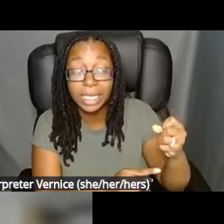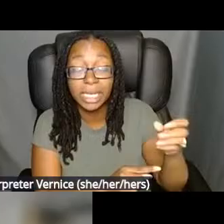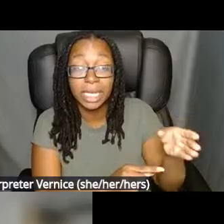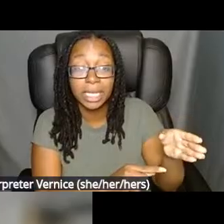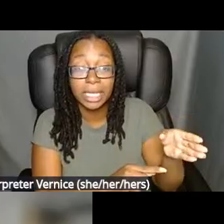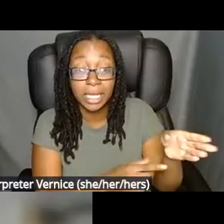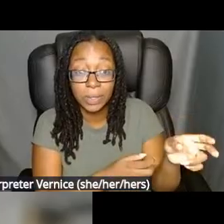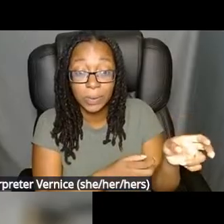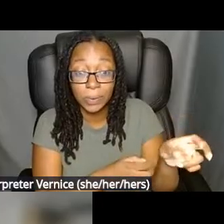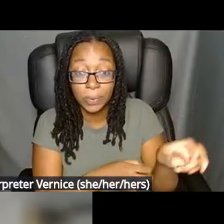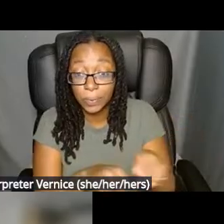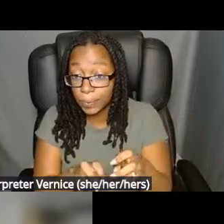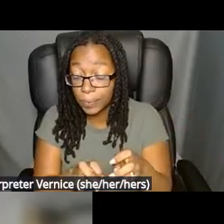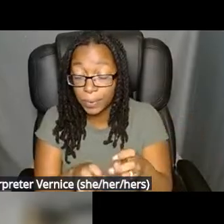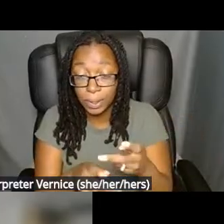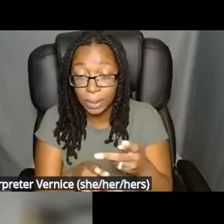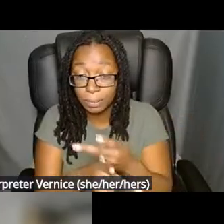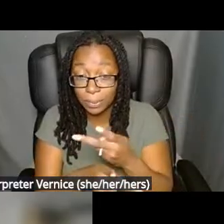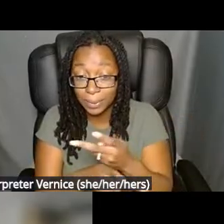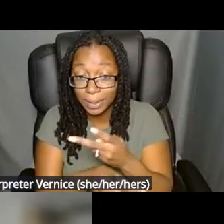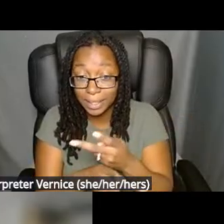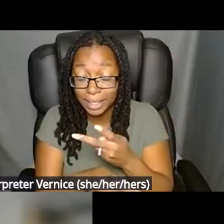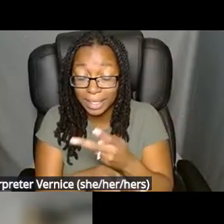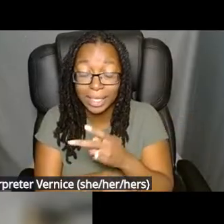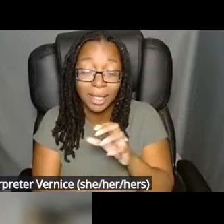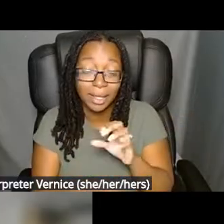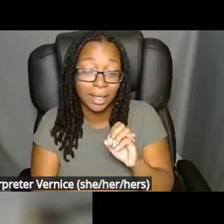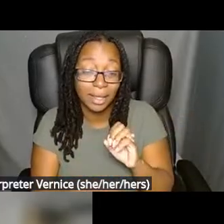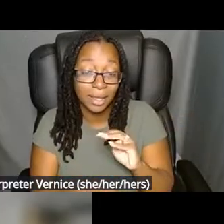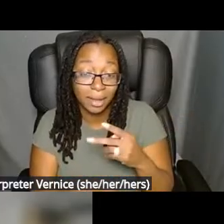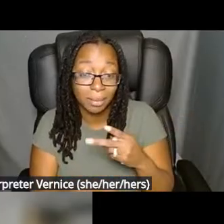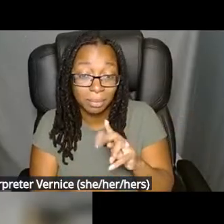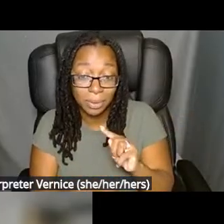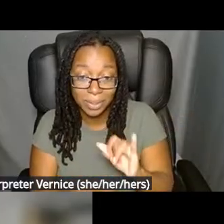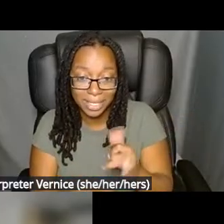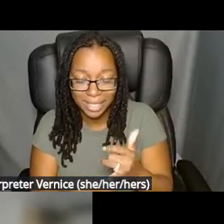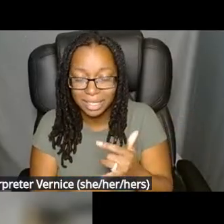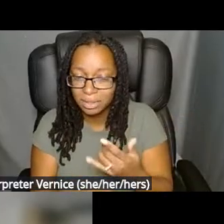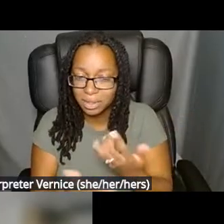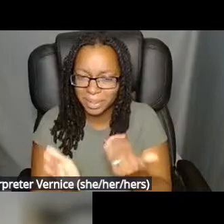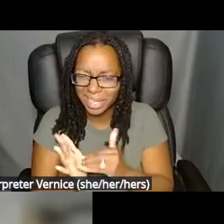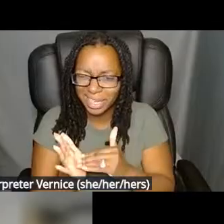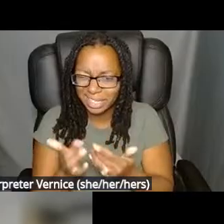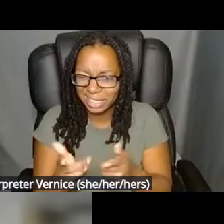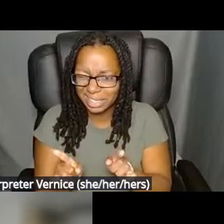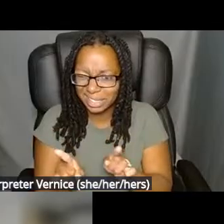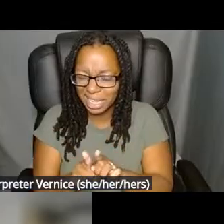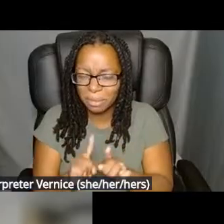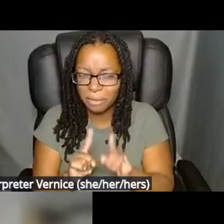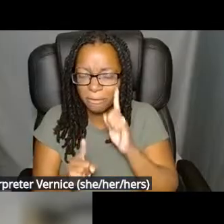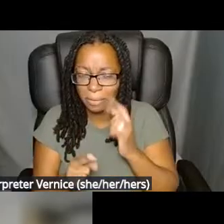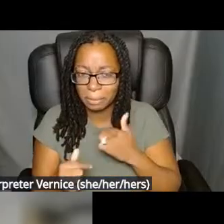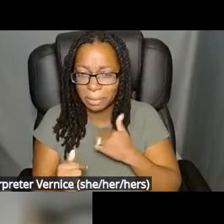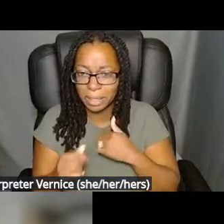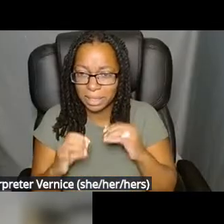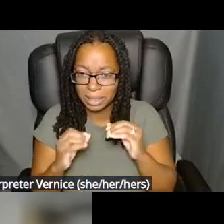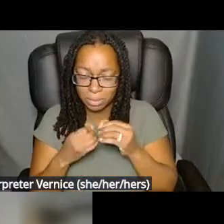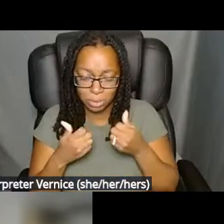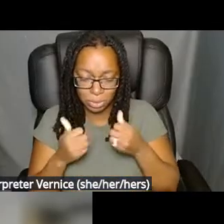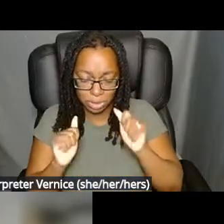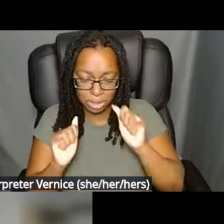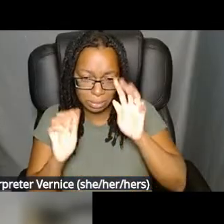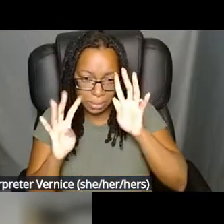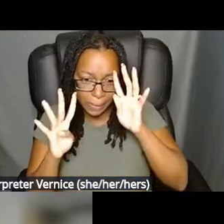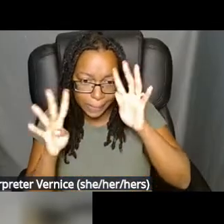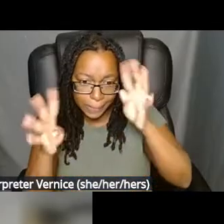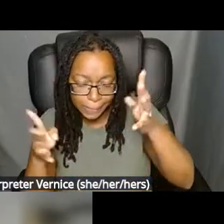So you're still looking at that in the same way. But I think for me, it's that creativity that